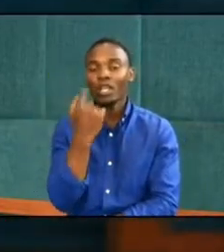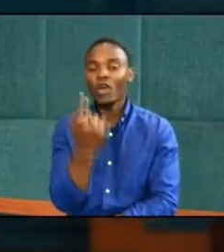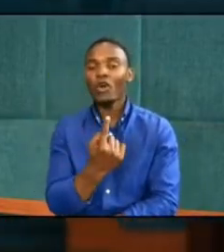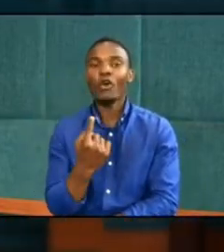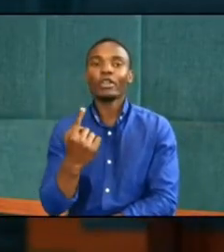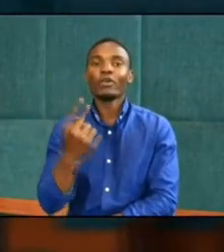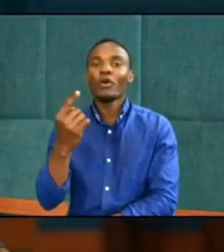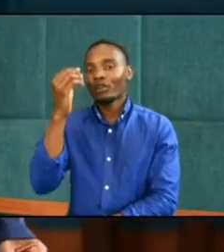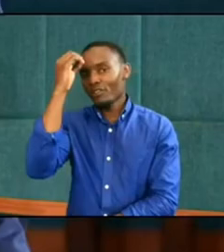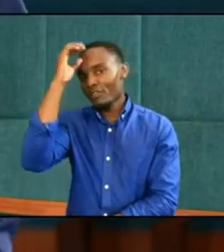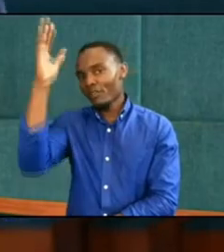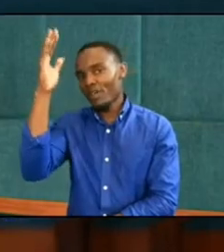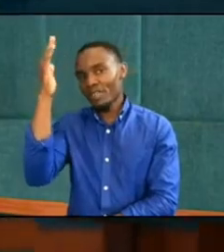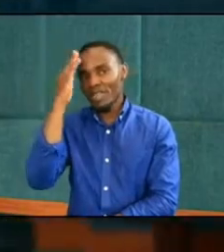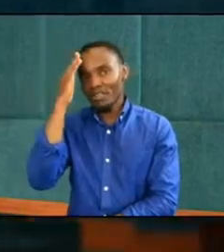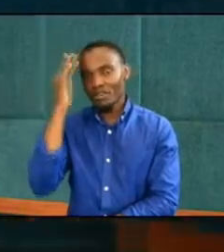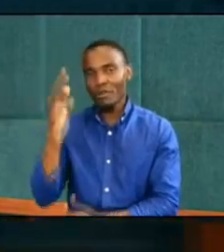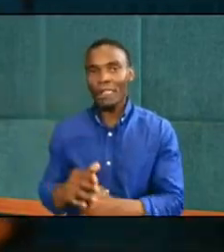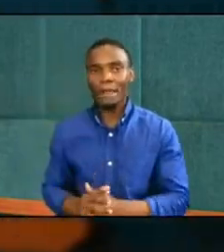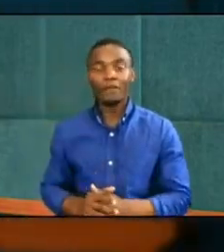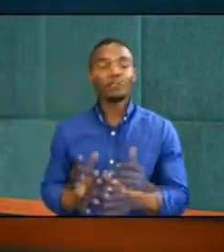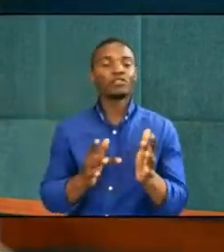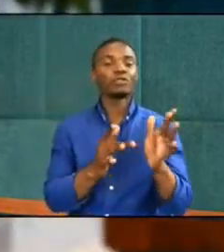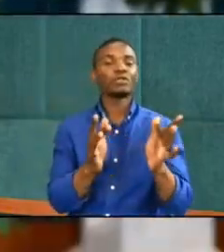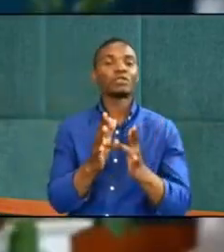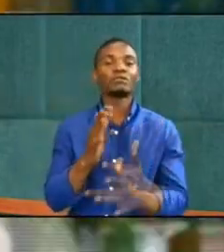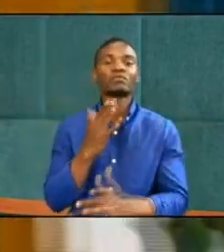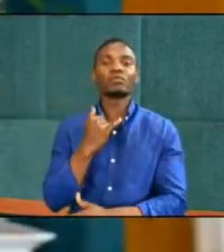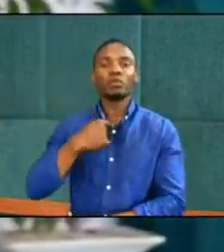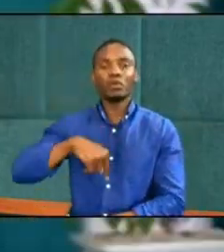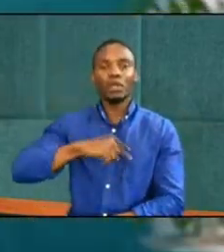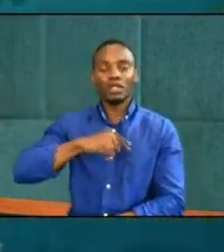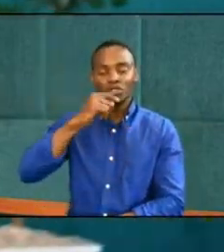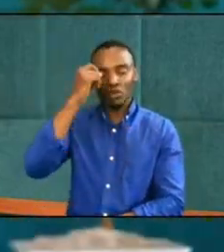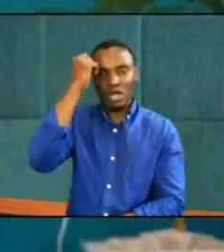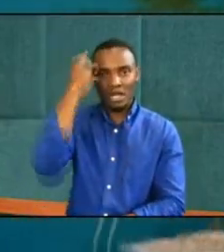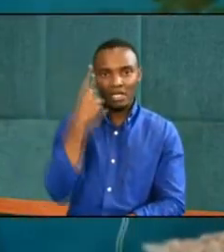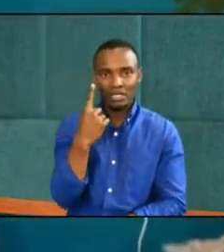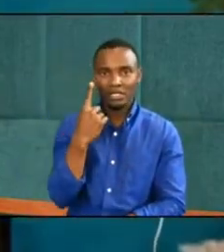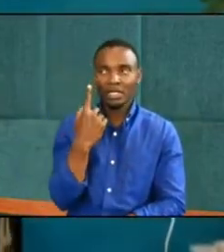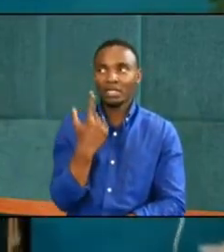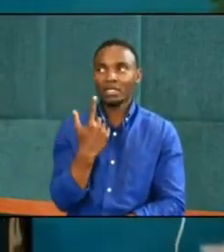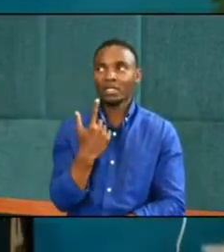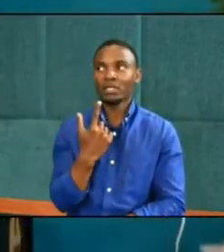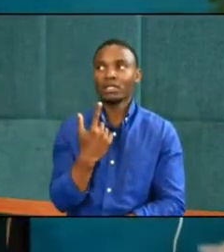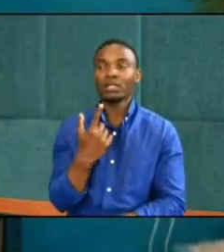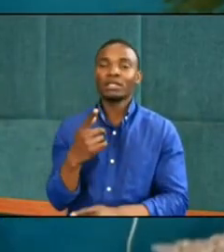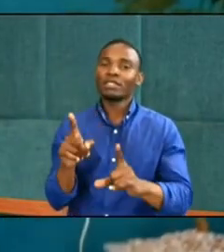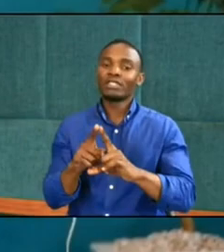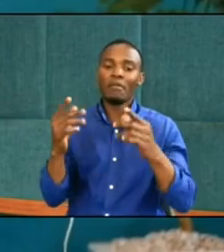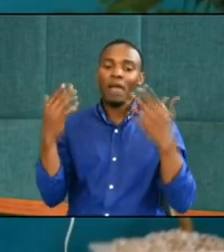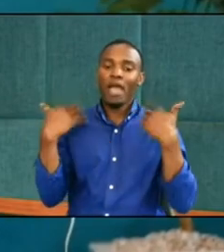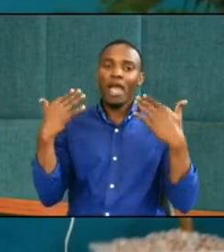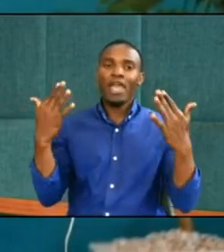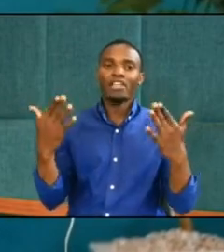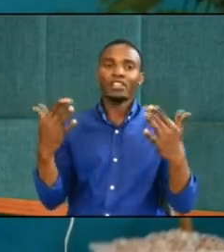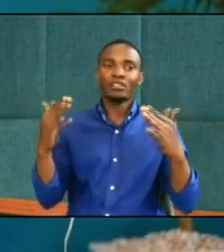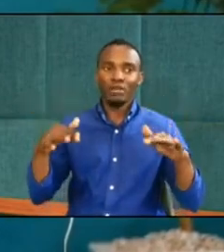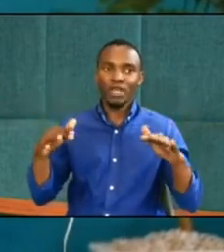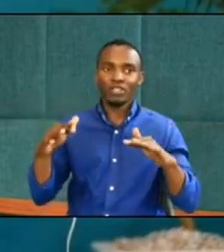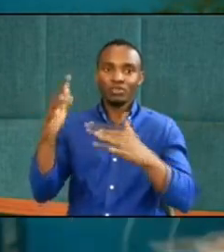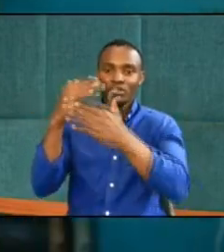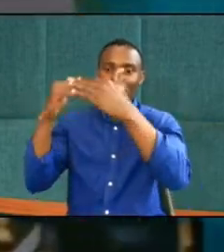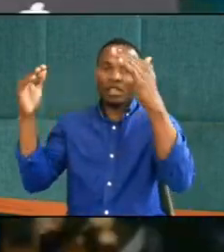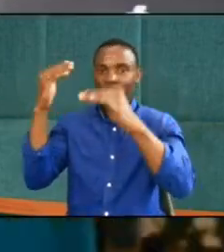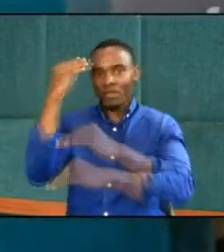chest. And so Jesus wants us to understand that, um, that nor, not even the angel in heaven, nor the